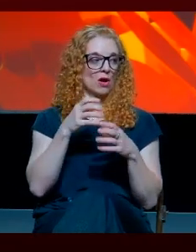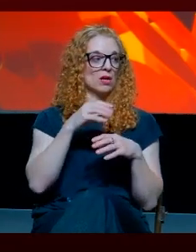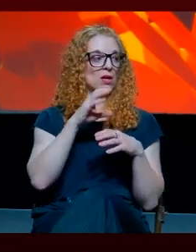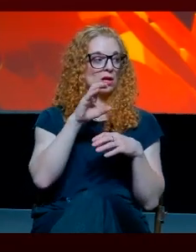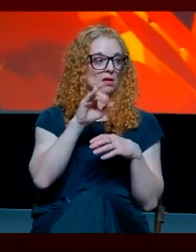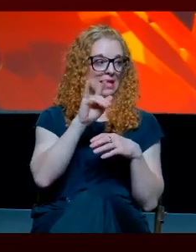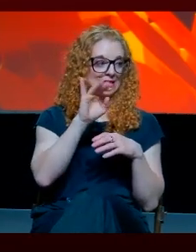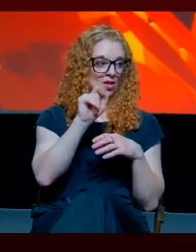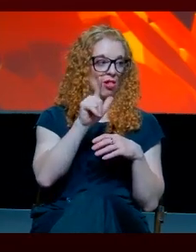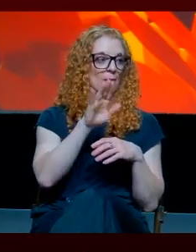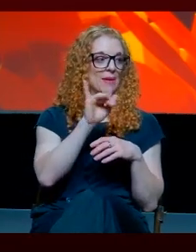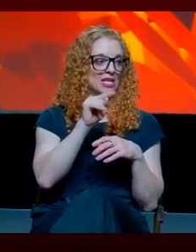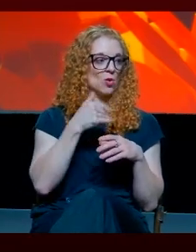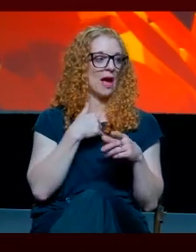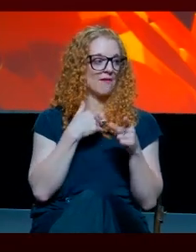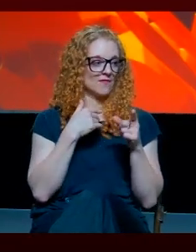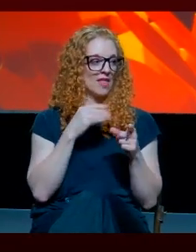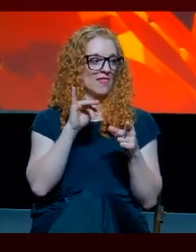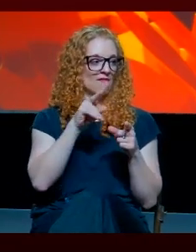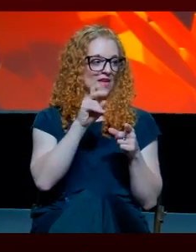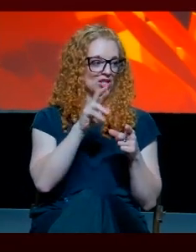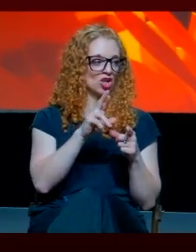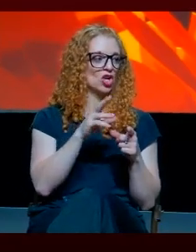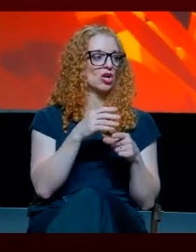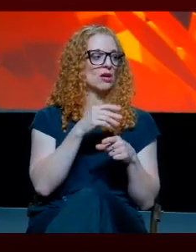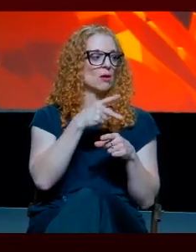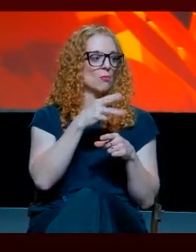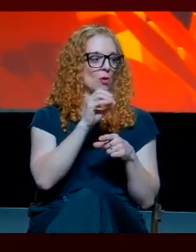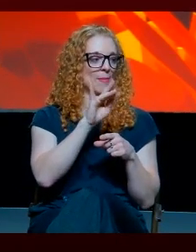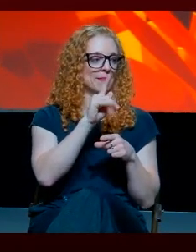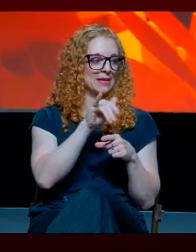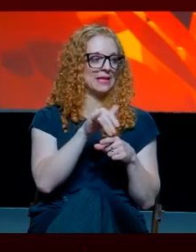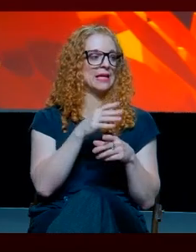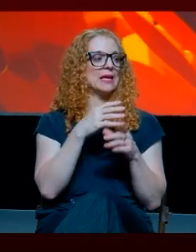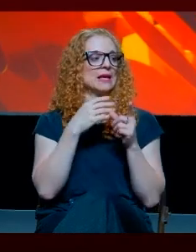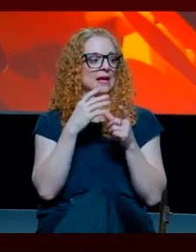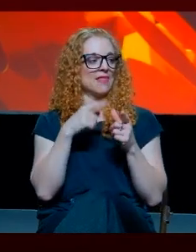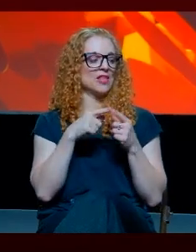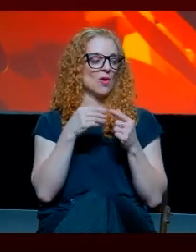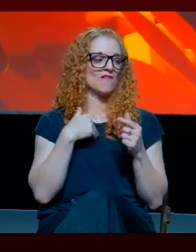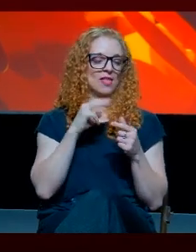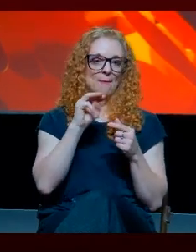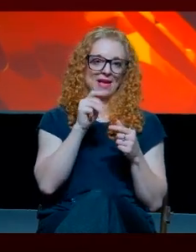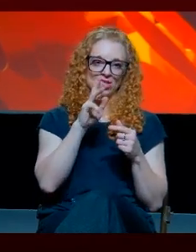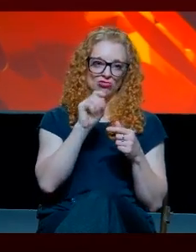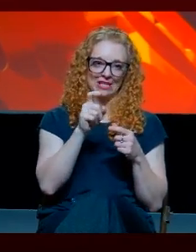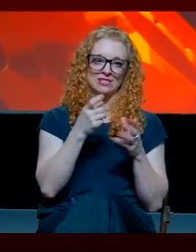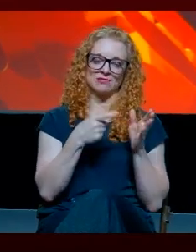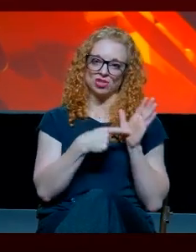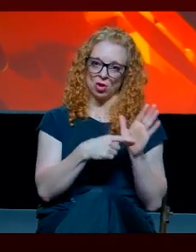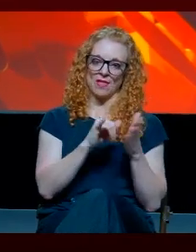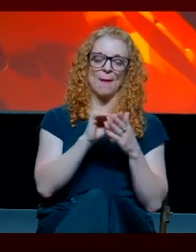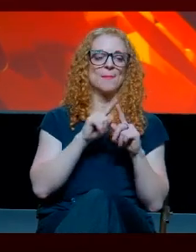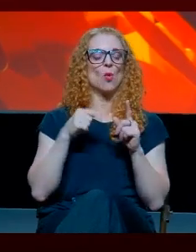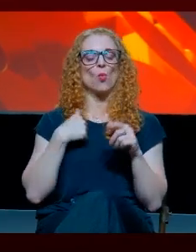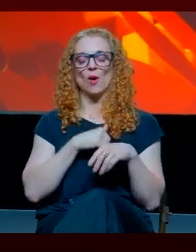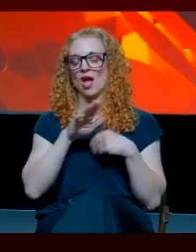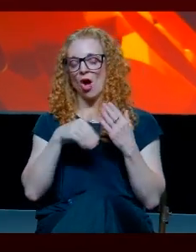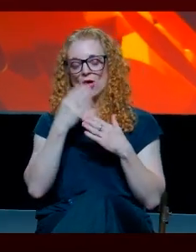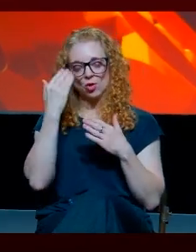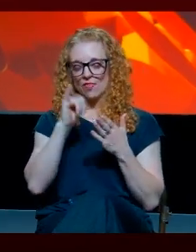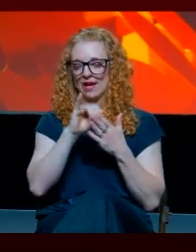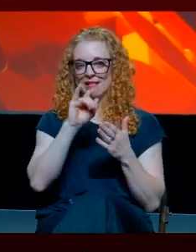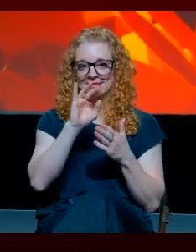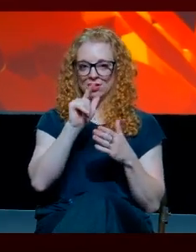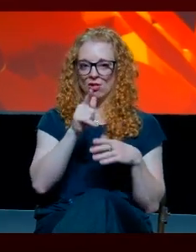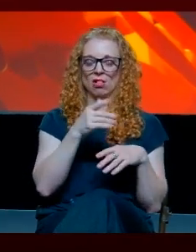you can have a probabilistic vector. If it's stochastic, you can have an exponential matrix that encodes it, but we all know that classical evolution can be